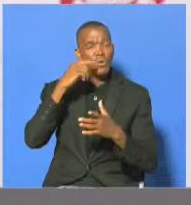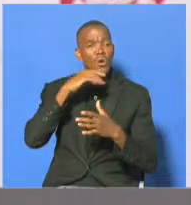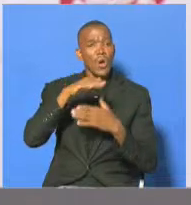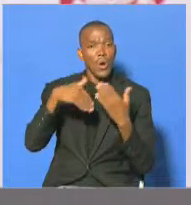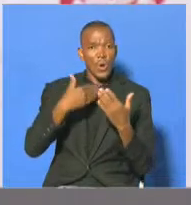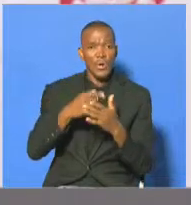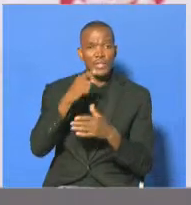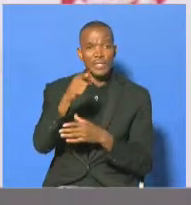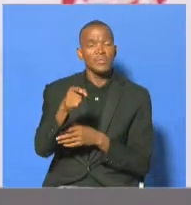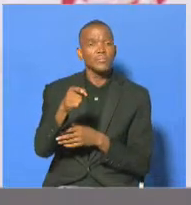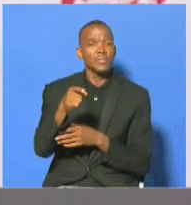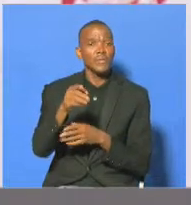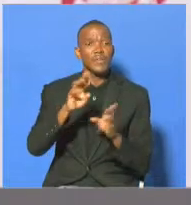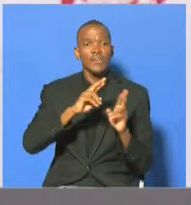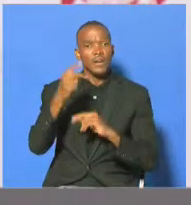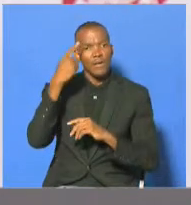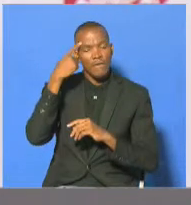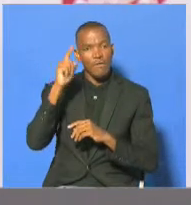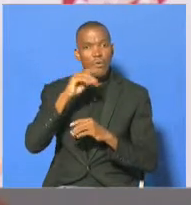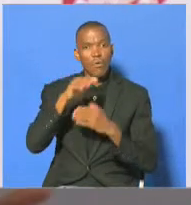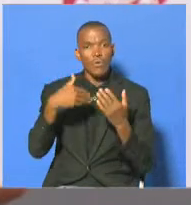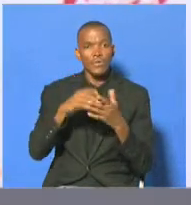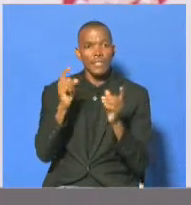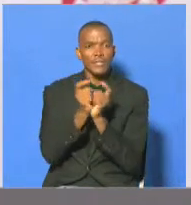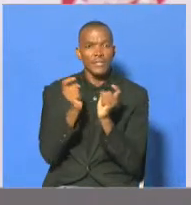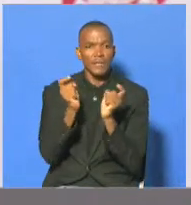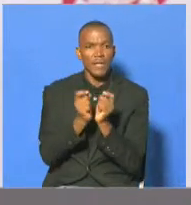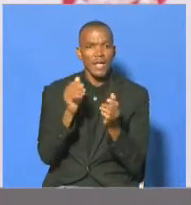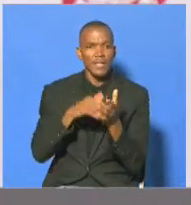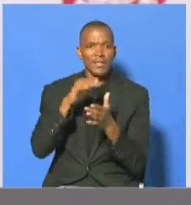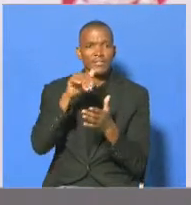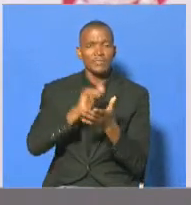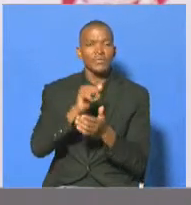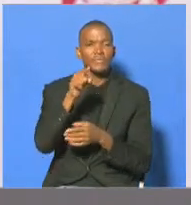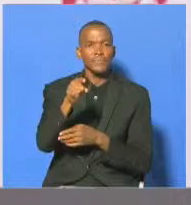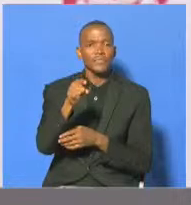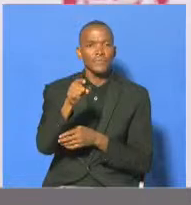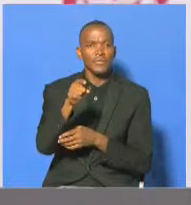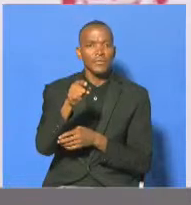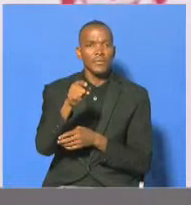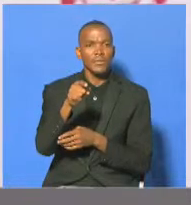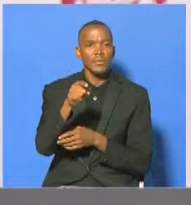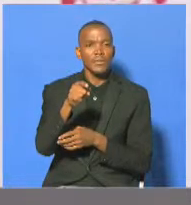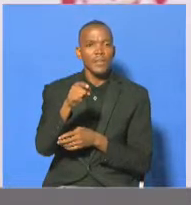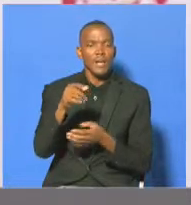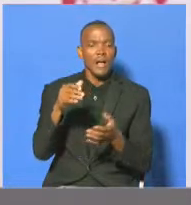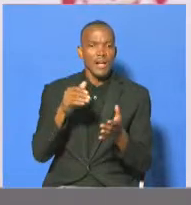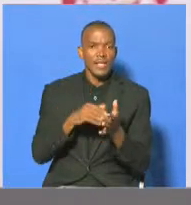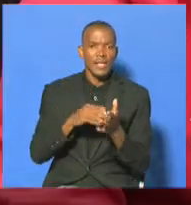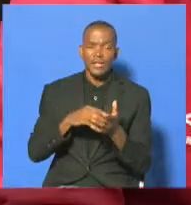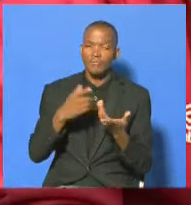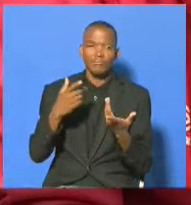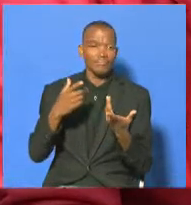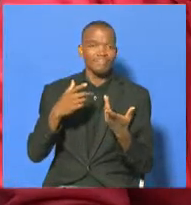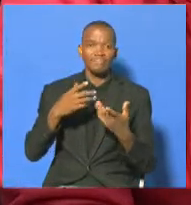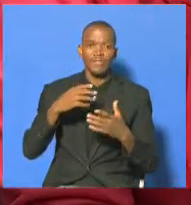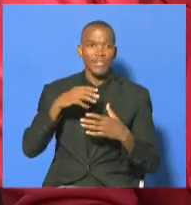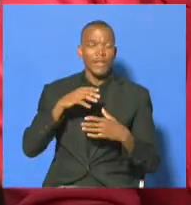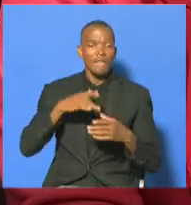by missing Ridiala for game, even though we are still left with 2 more days to prepare. But we are going to team.